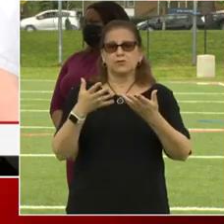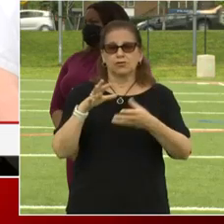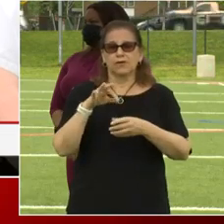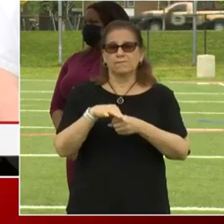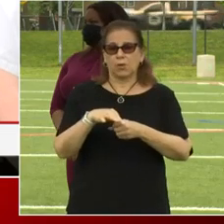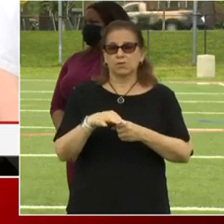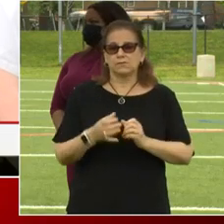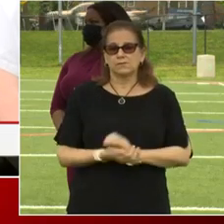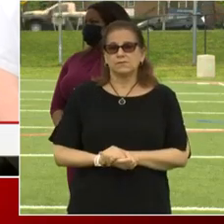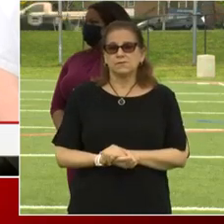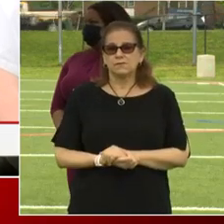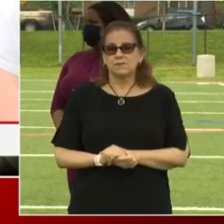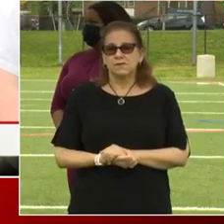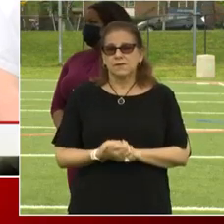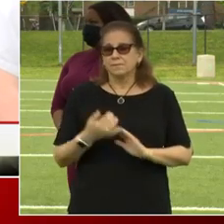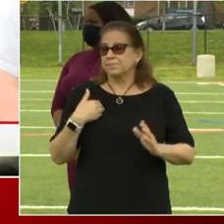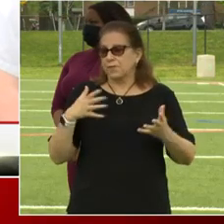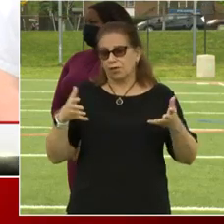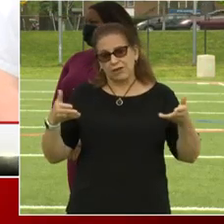bills introduced in this regard.